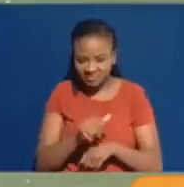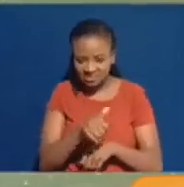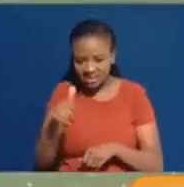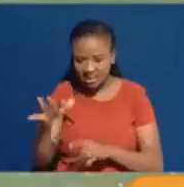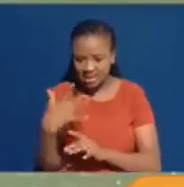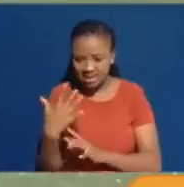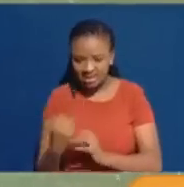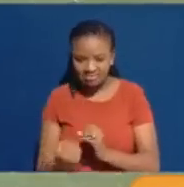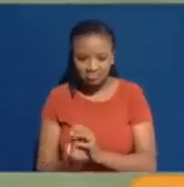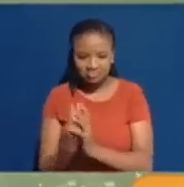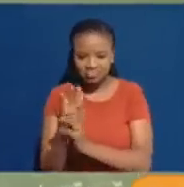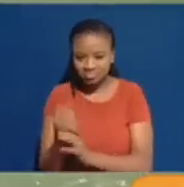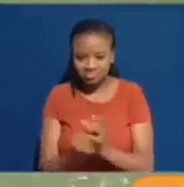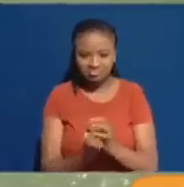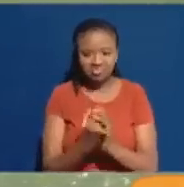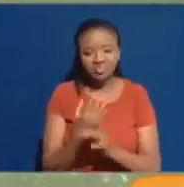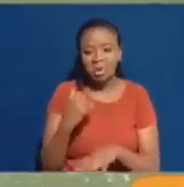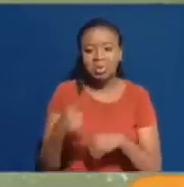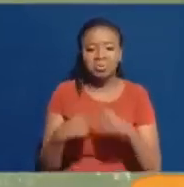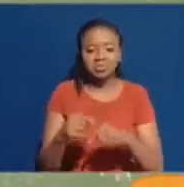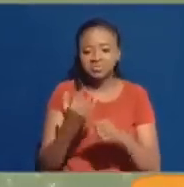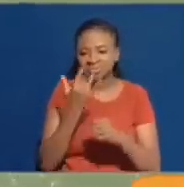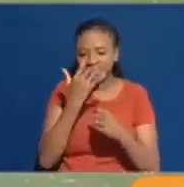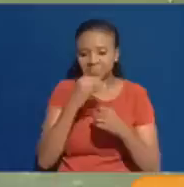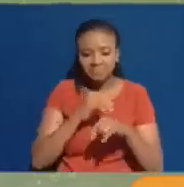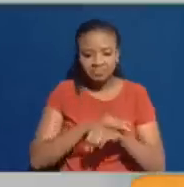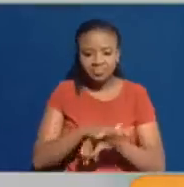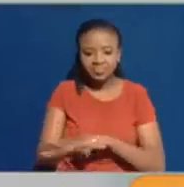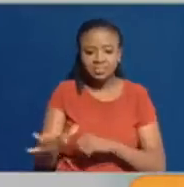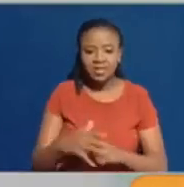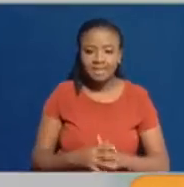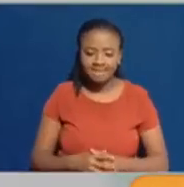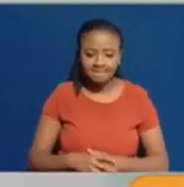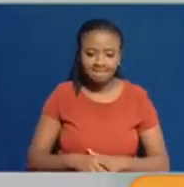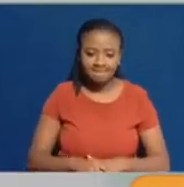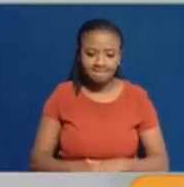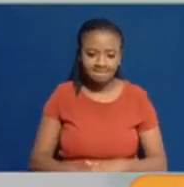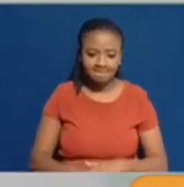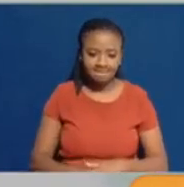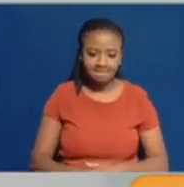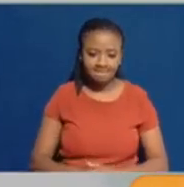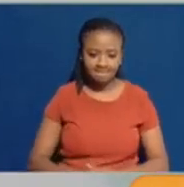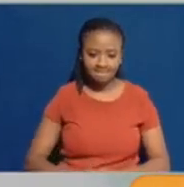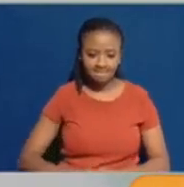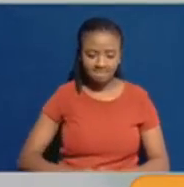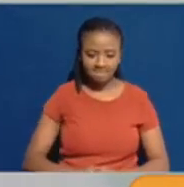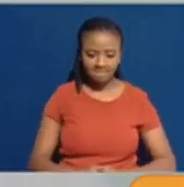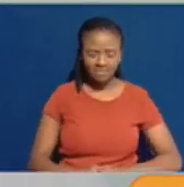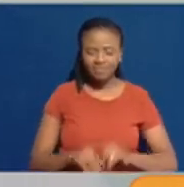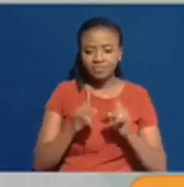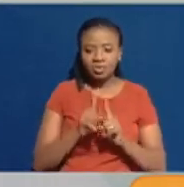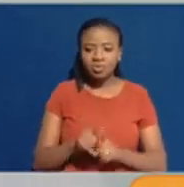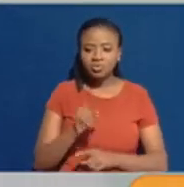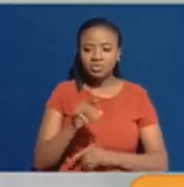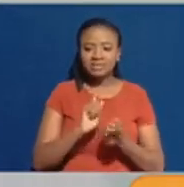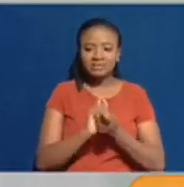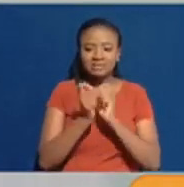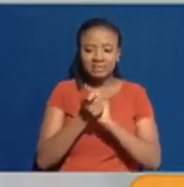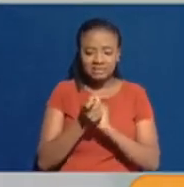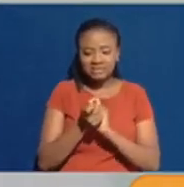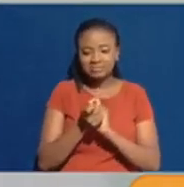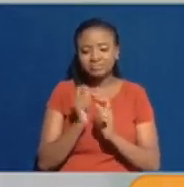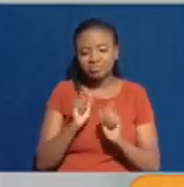the emanating pungent smell during upwelling. We are talking of changing behavior, for example, minimizing the